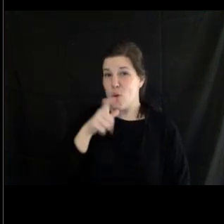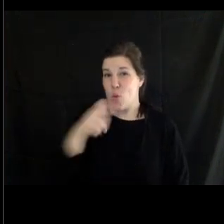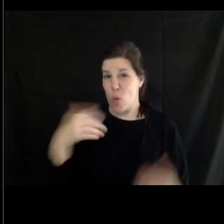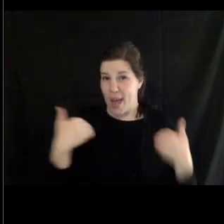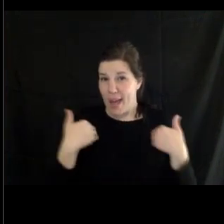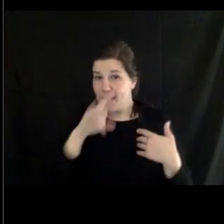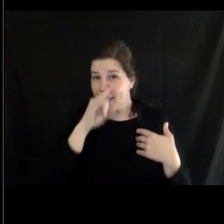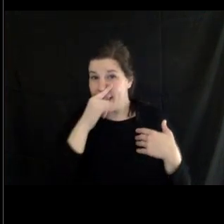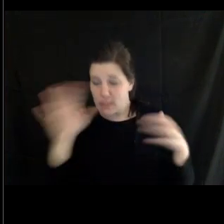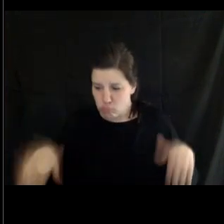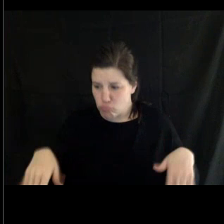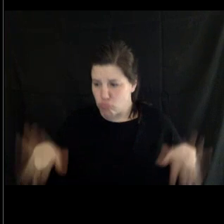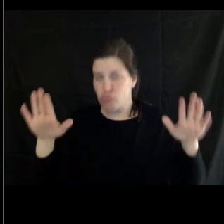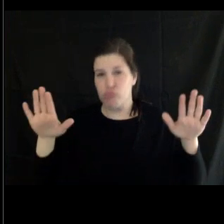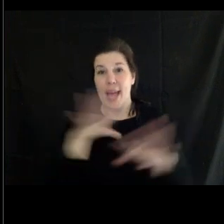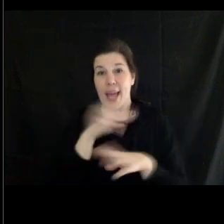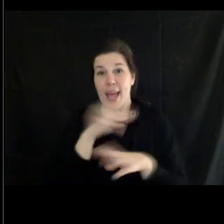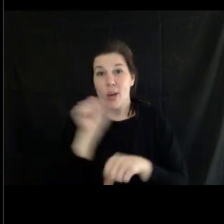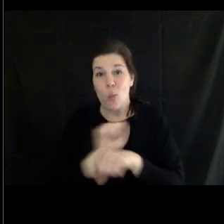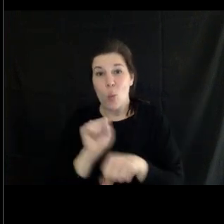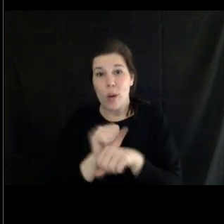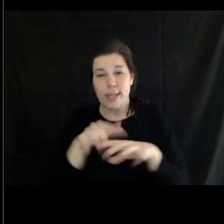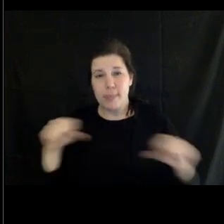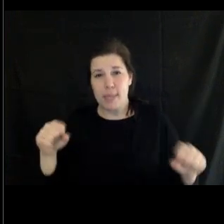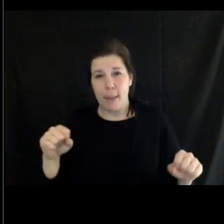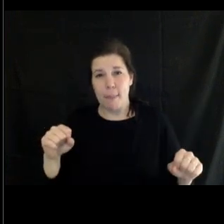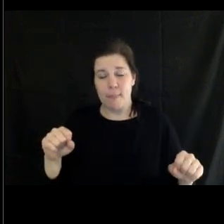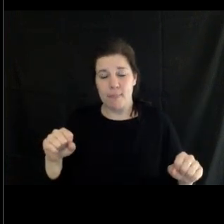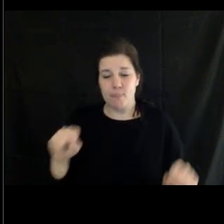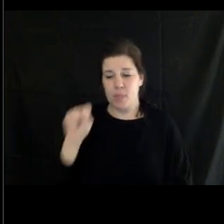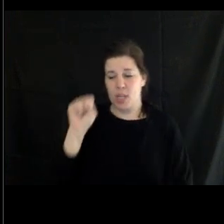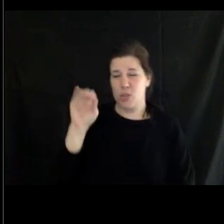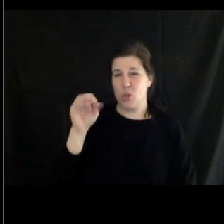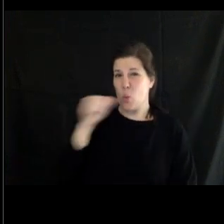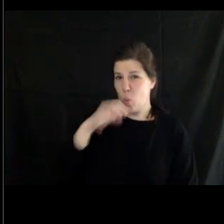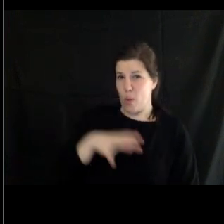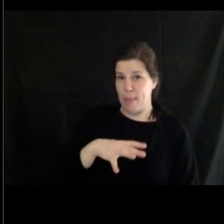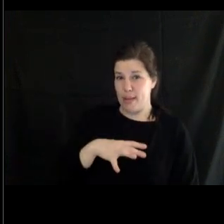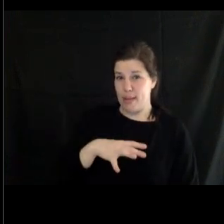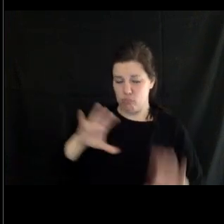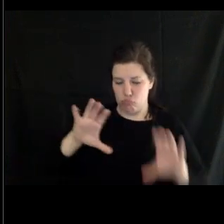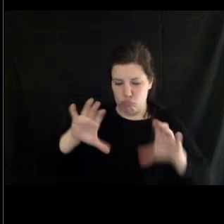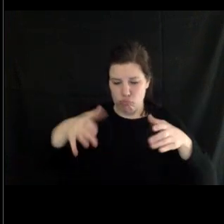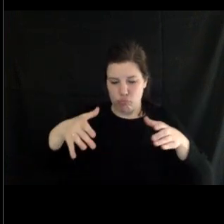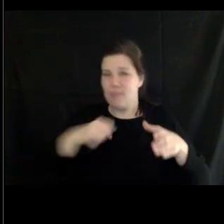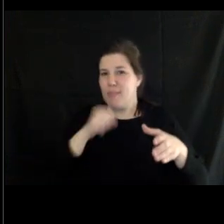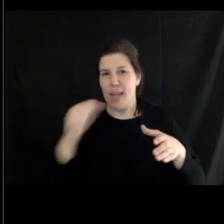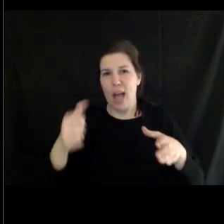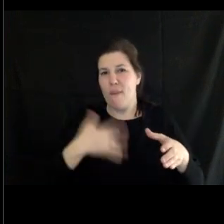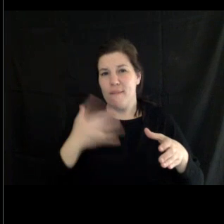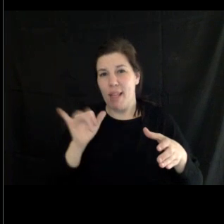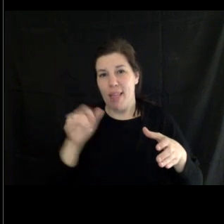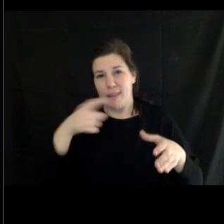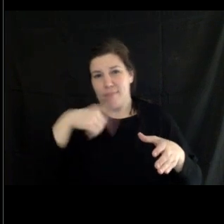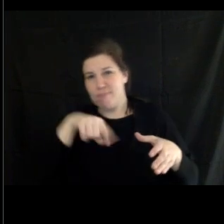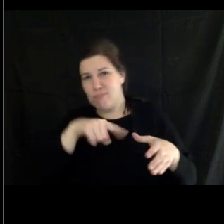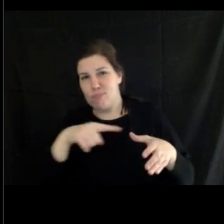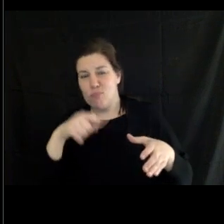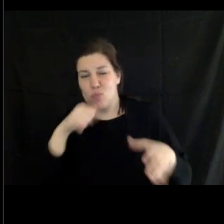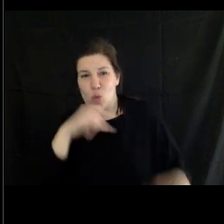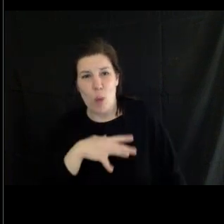So we should, as women, as females, I don't feel like we should be